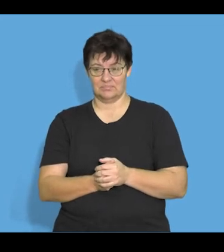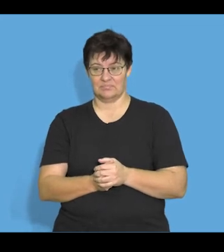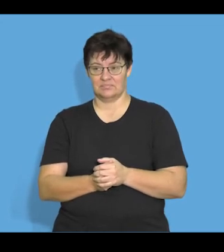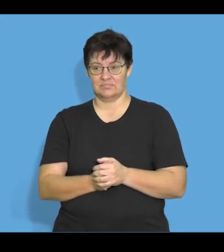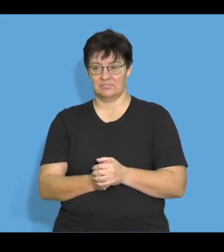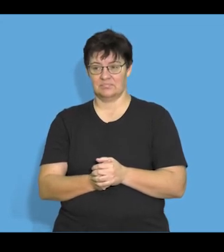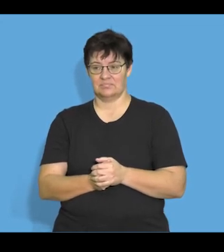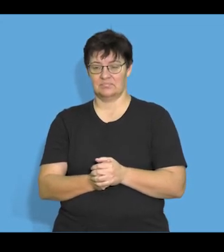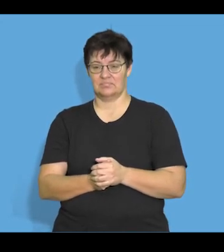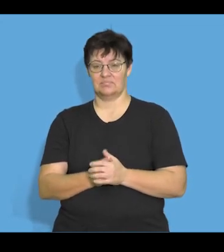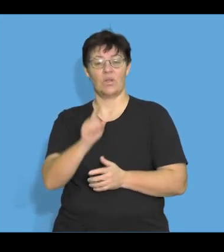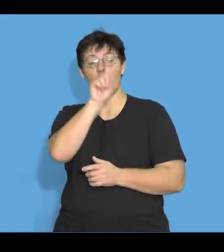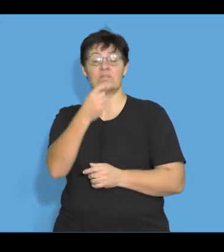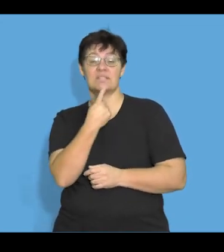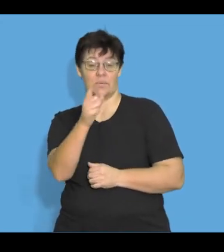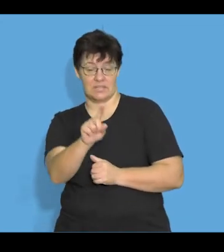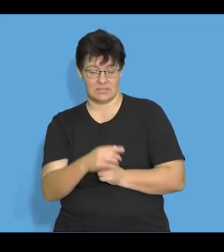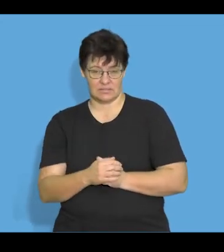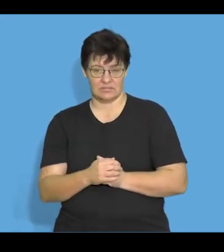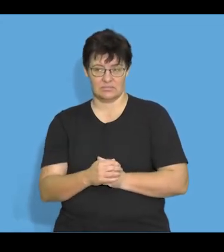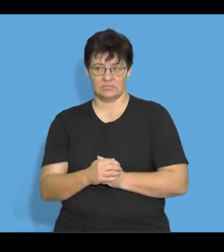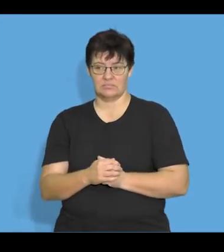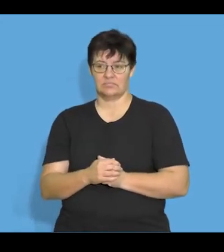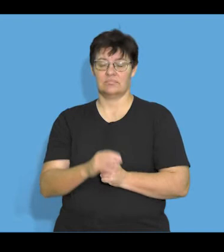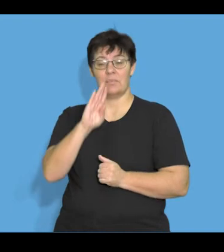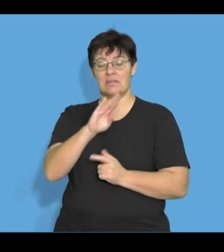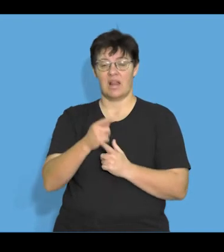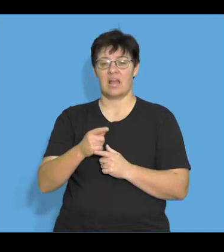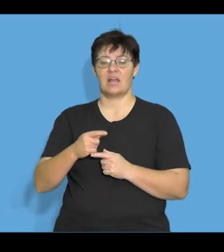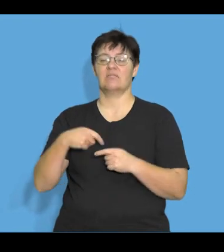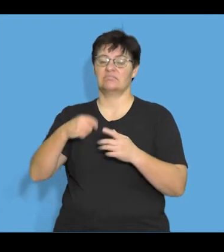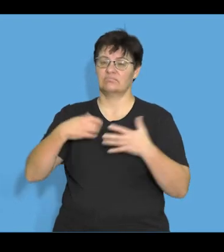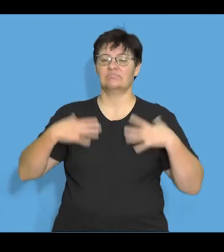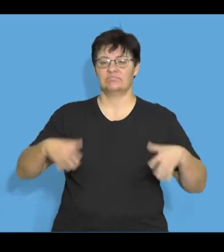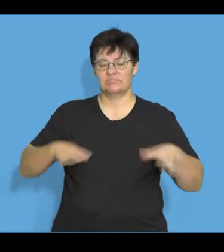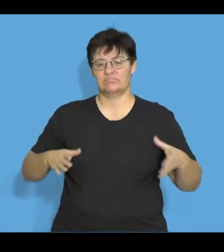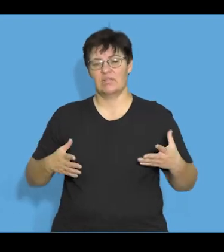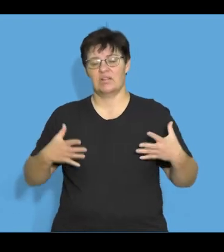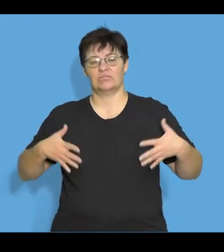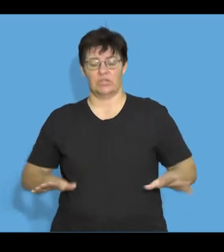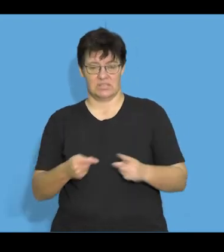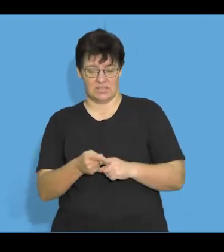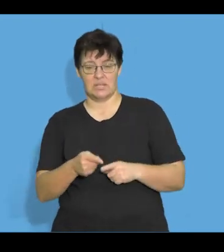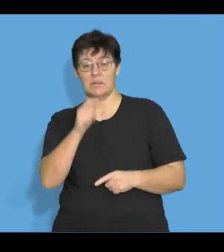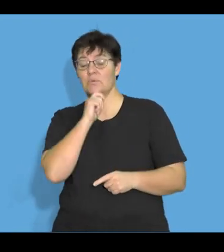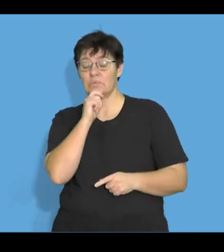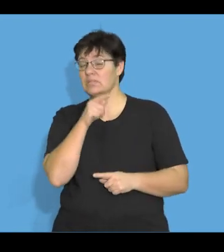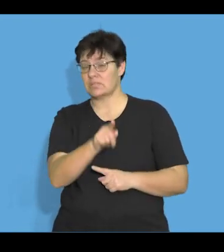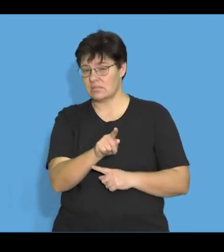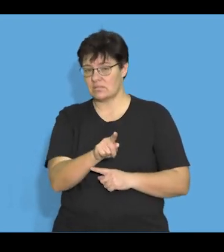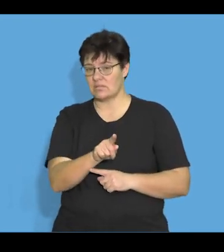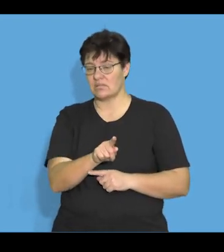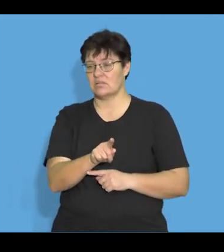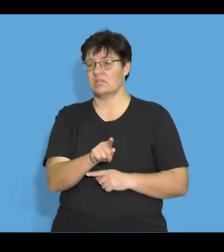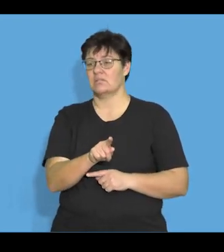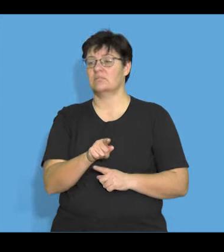let's move on with the question, and it says here, Bezzy Center sells fabric and dressmaking products. The business uses the